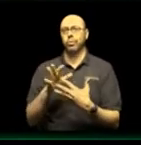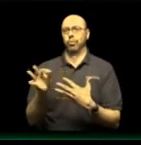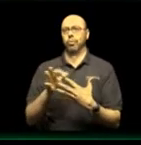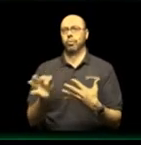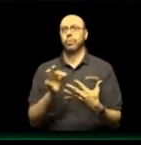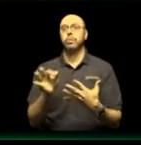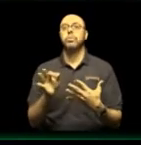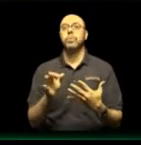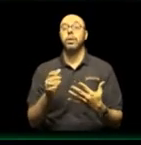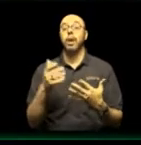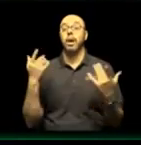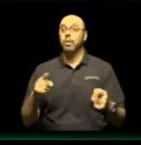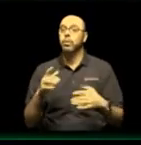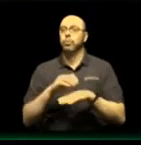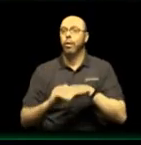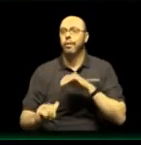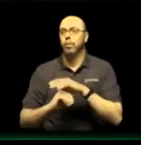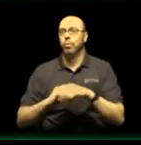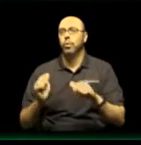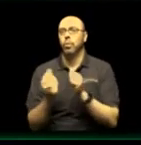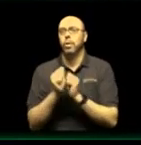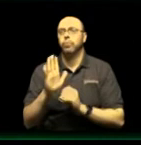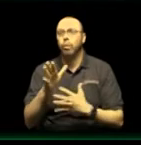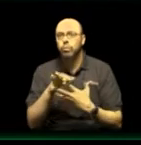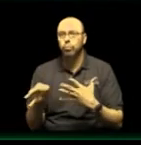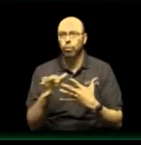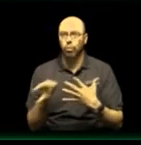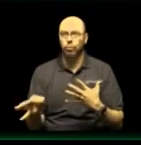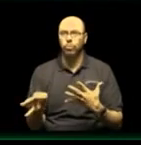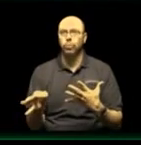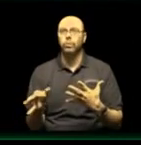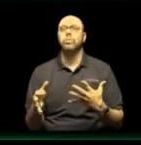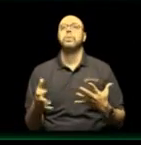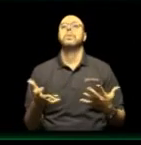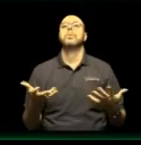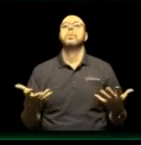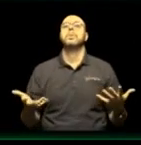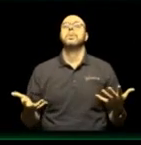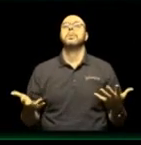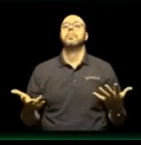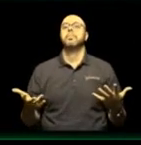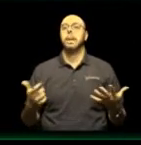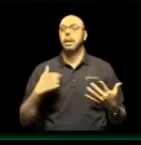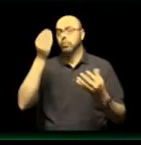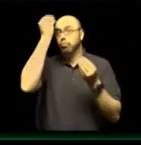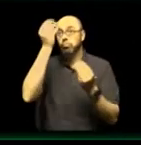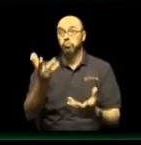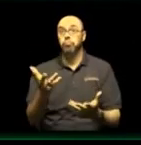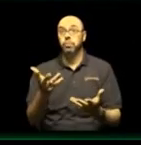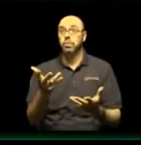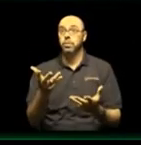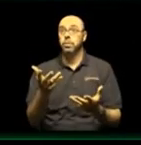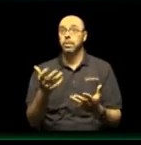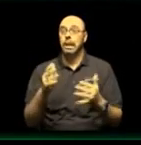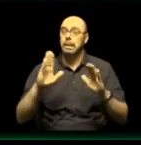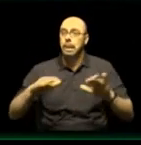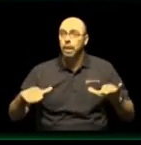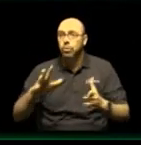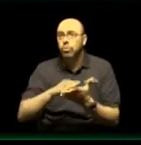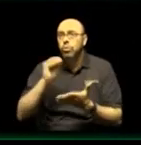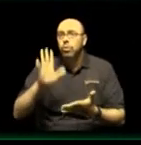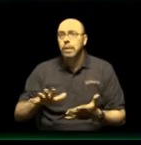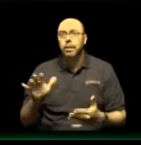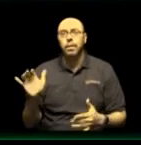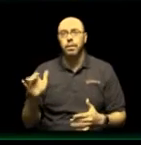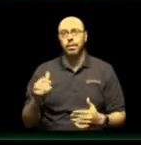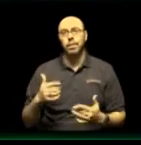comfortable, are you happy with it? You know, and I told the kids and students like seems